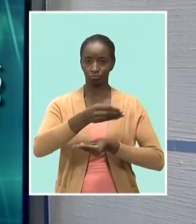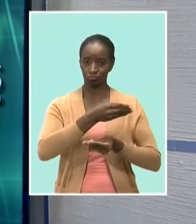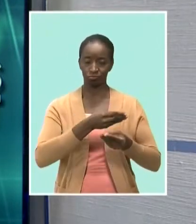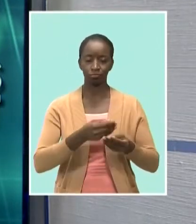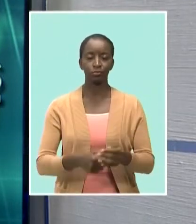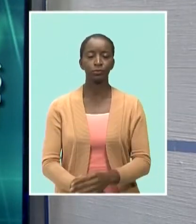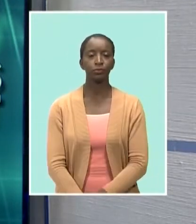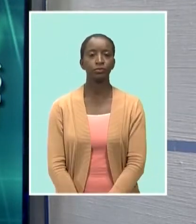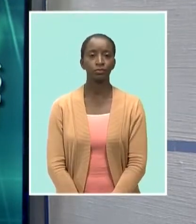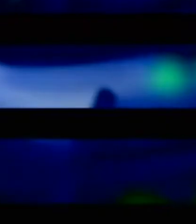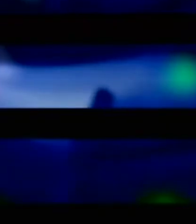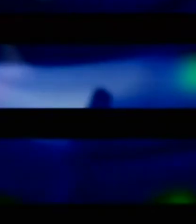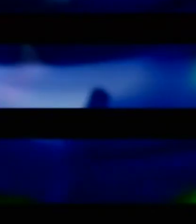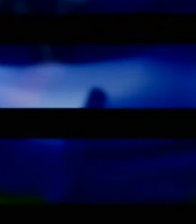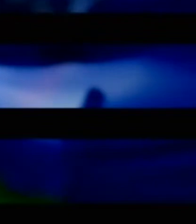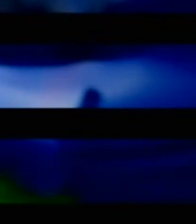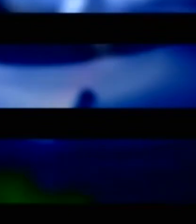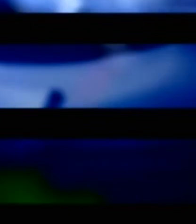today.